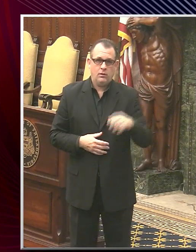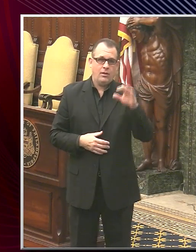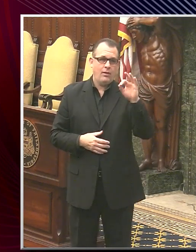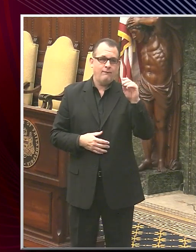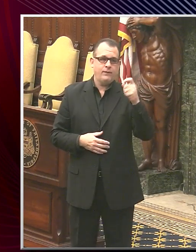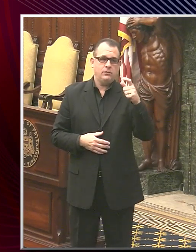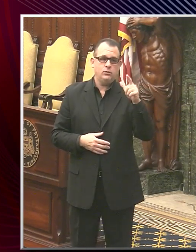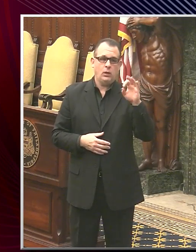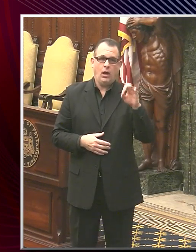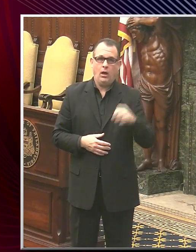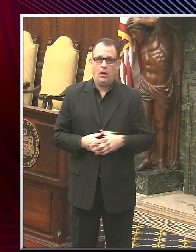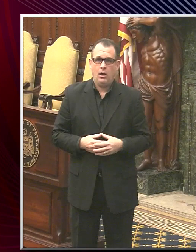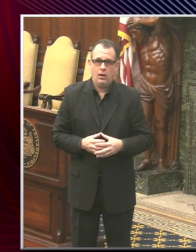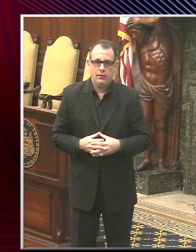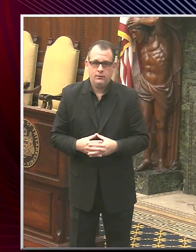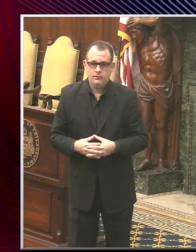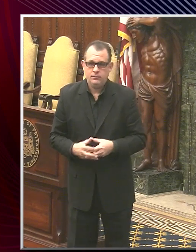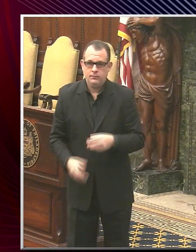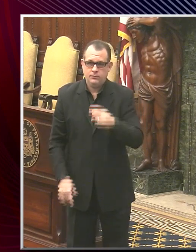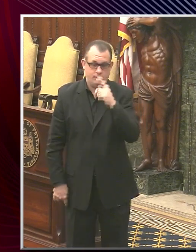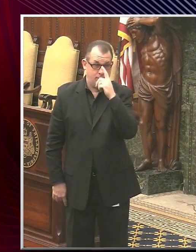your questions now.